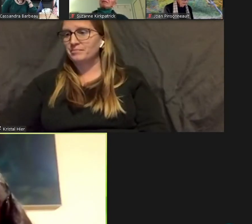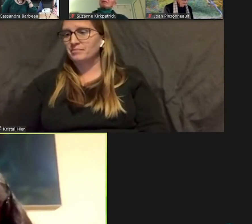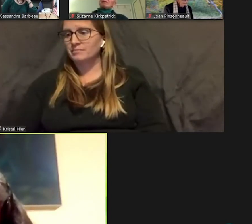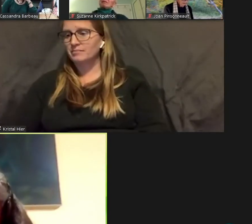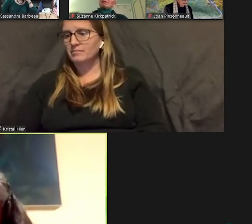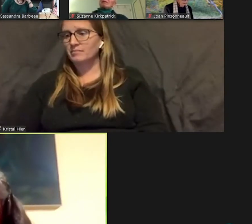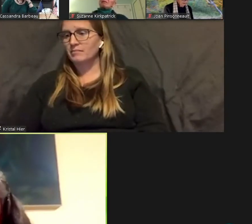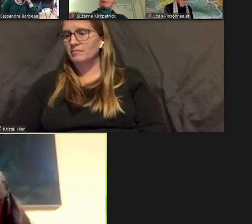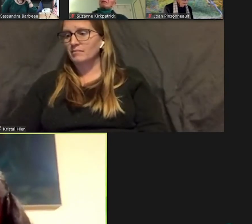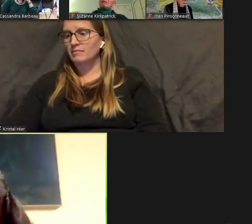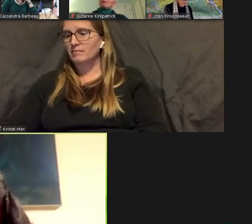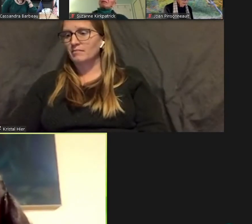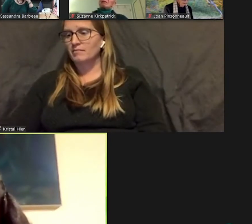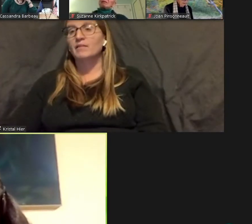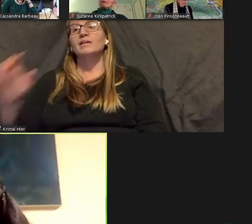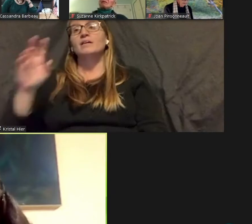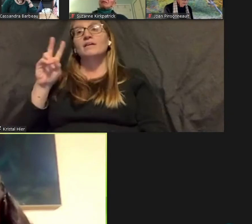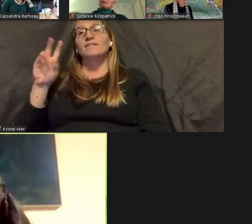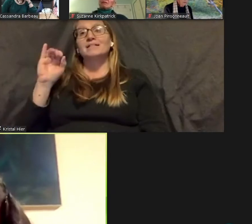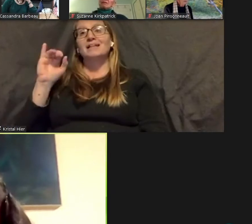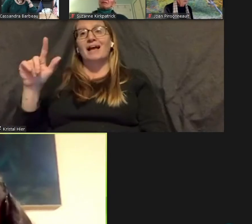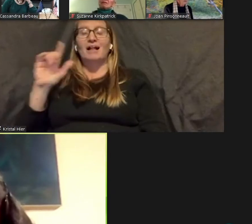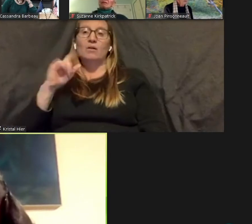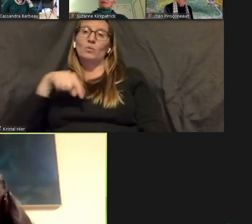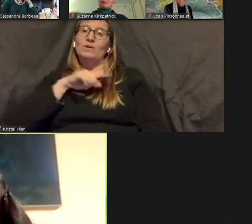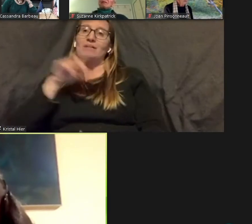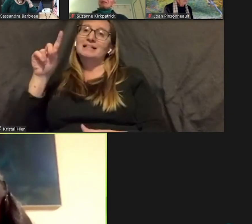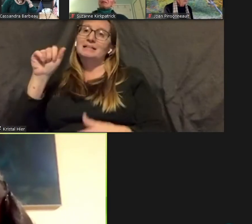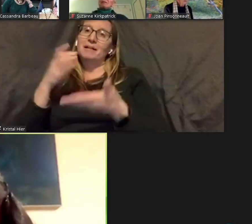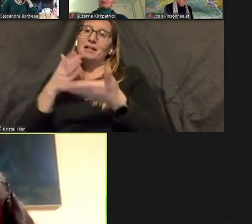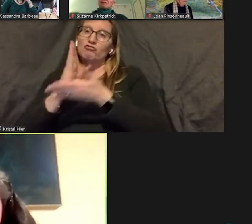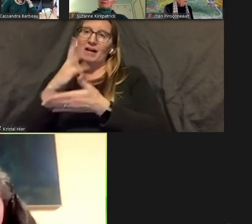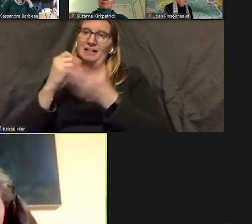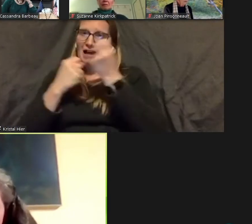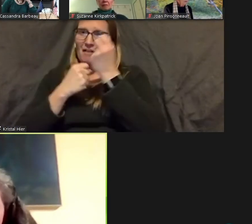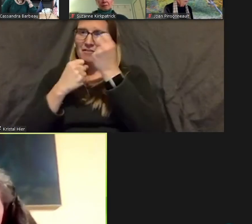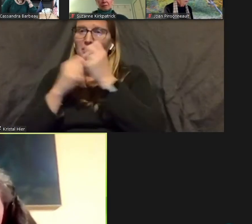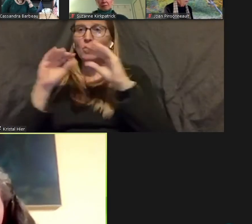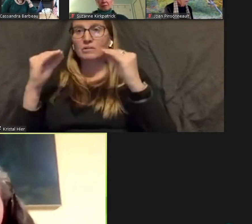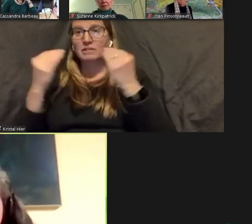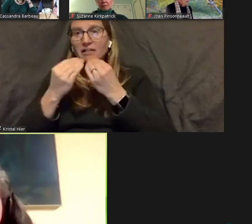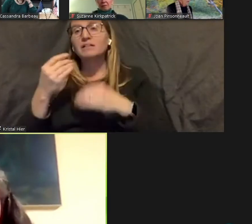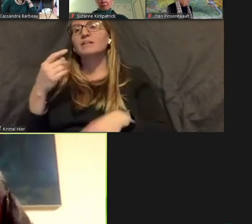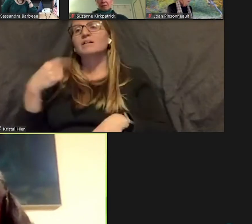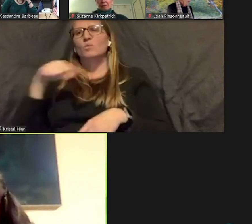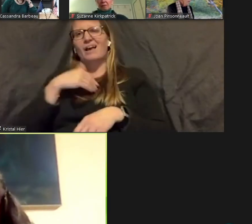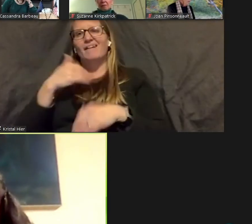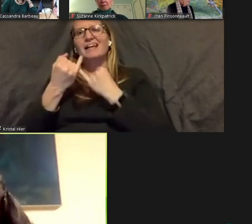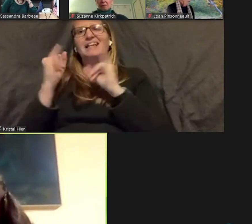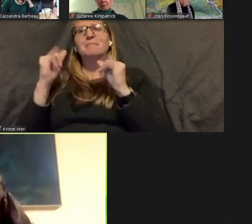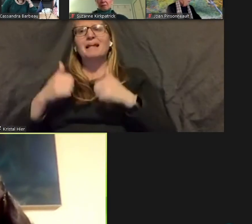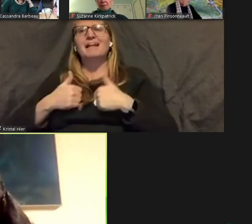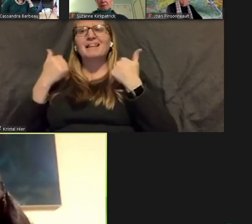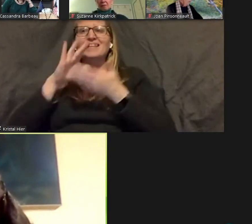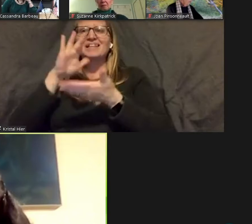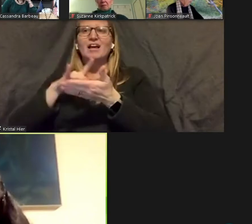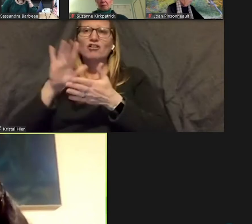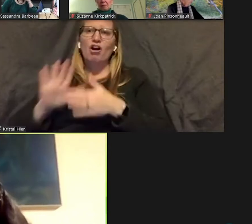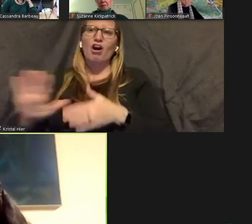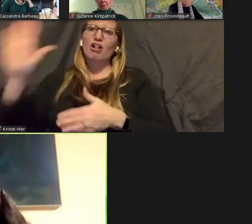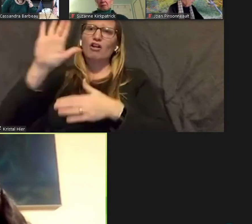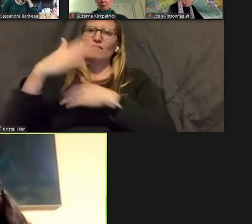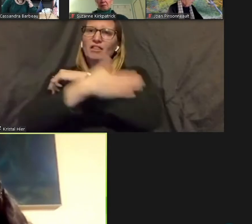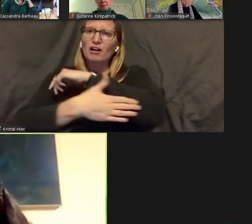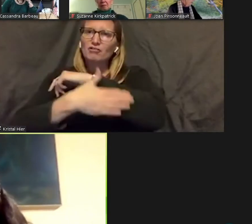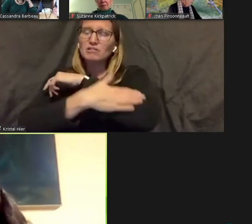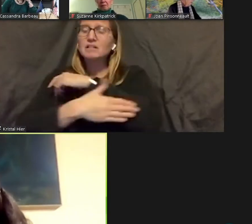VCIL is a disability rights and advocacy organization. Like independent living centers all over the country, the majority of the employees and